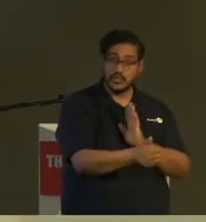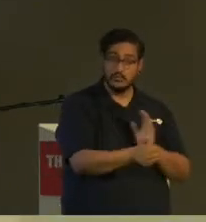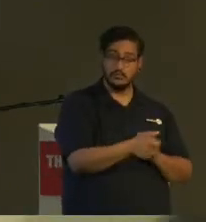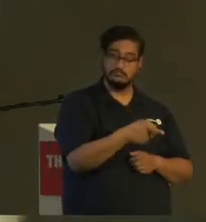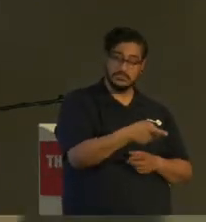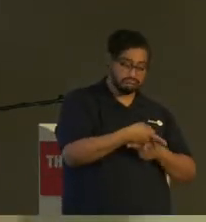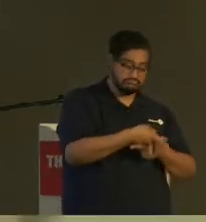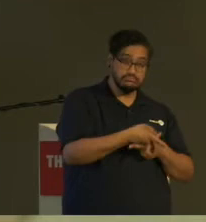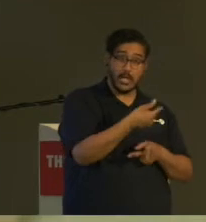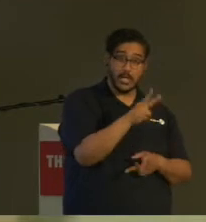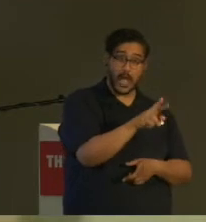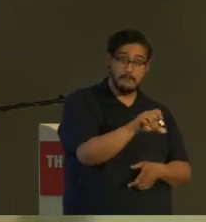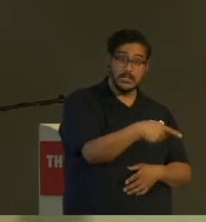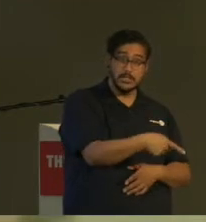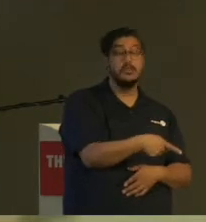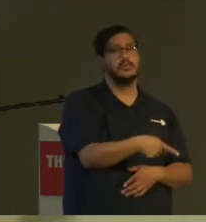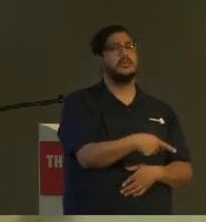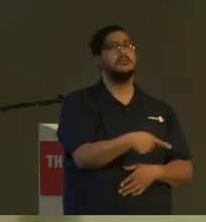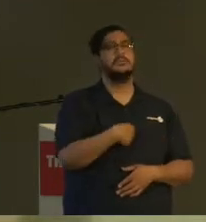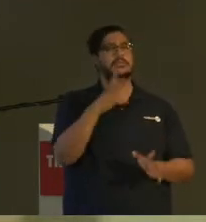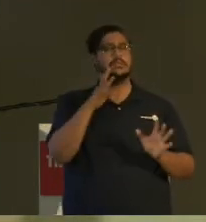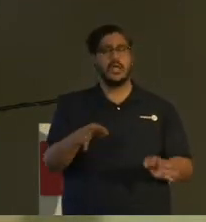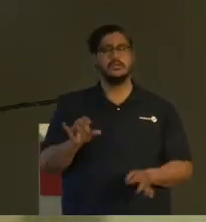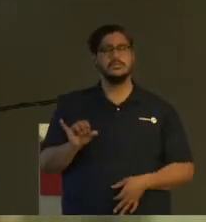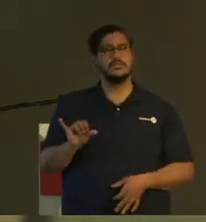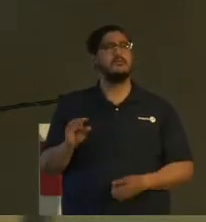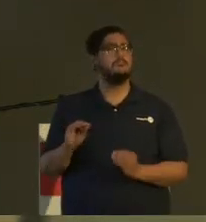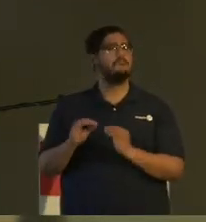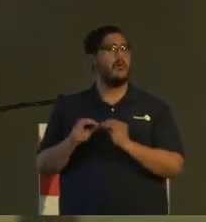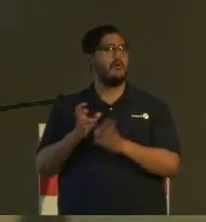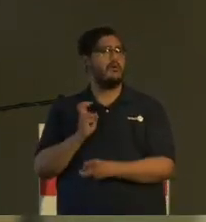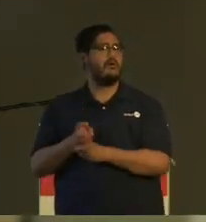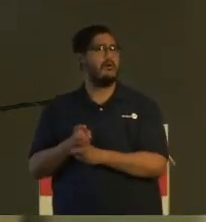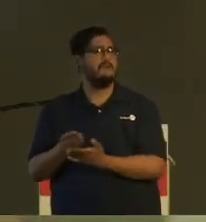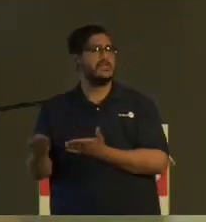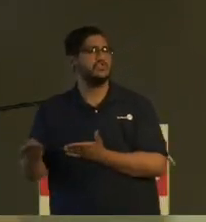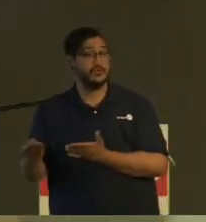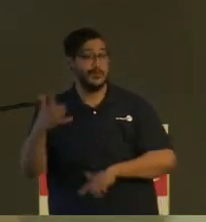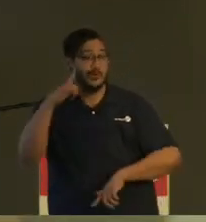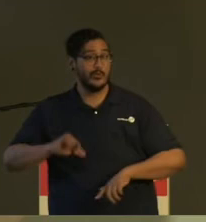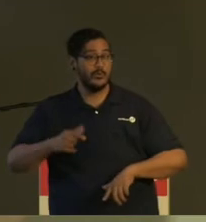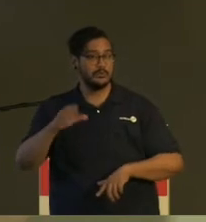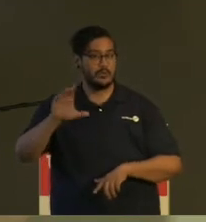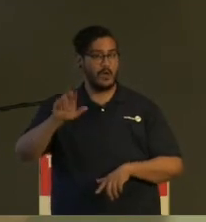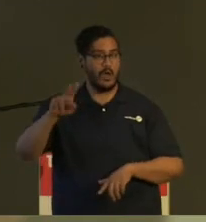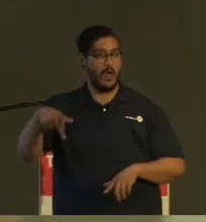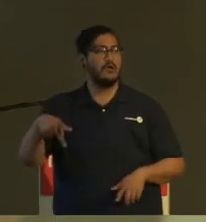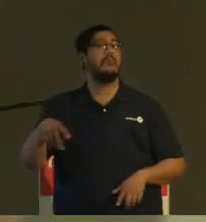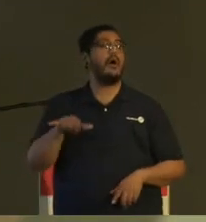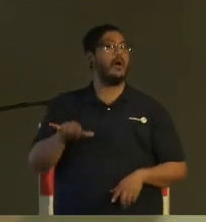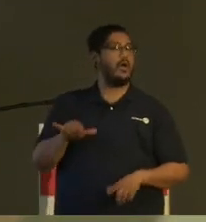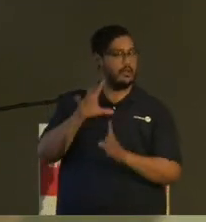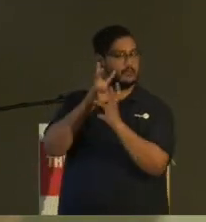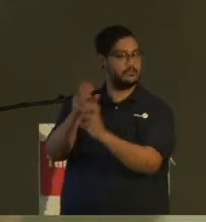that I kept buying, I took my chances on more difficult fish. Golden carp attracted my attention. I